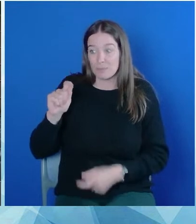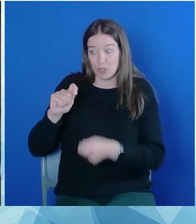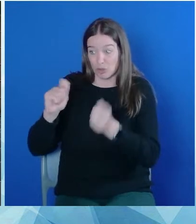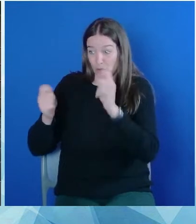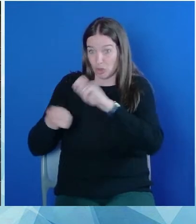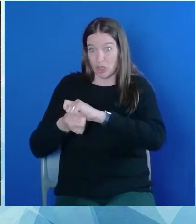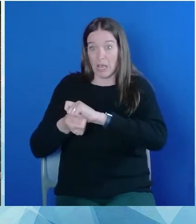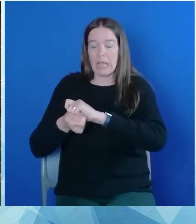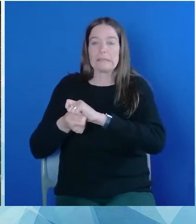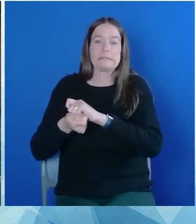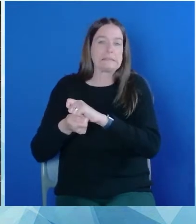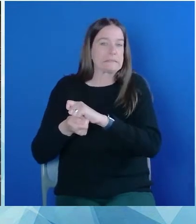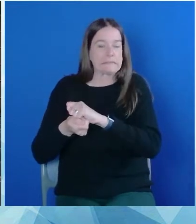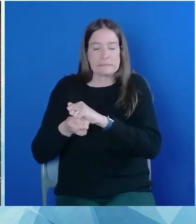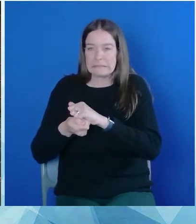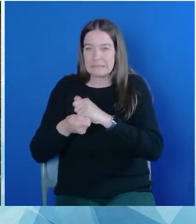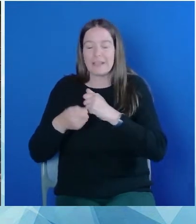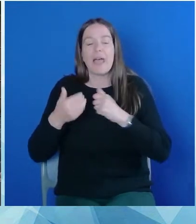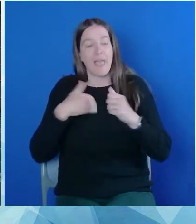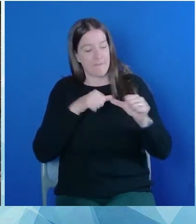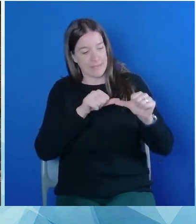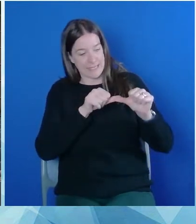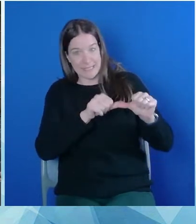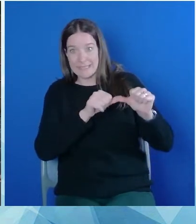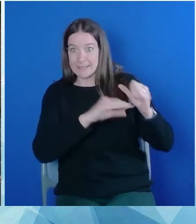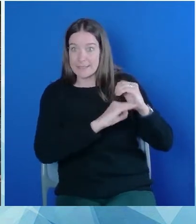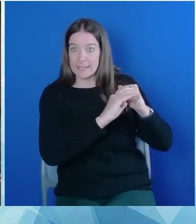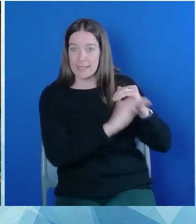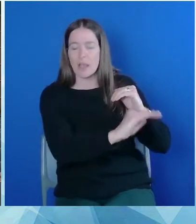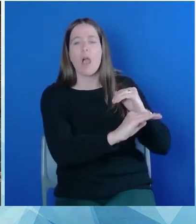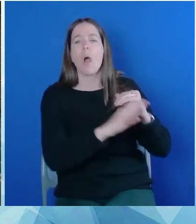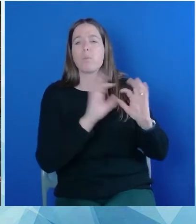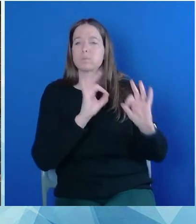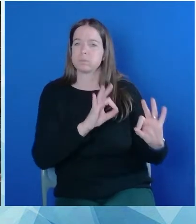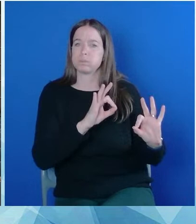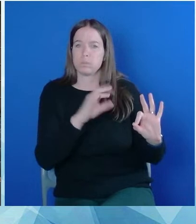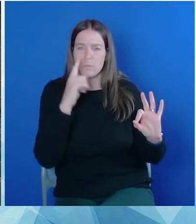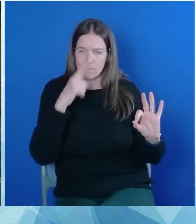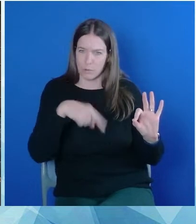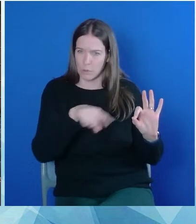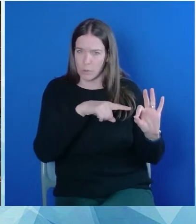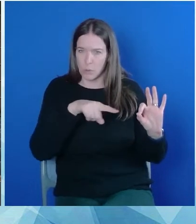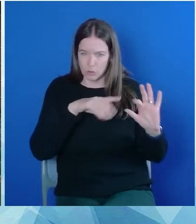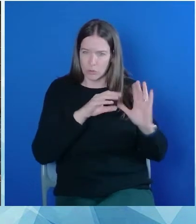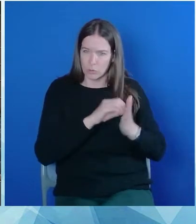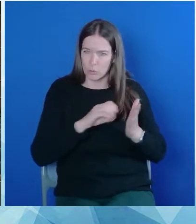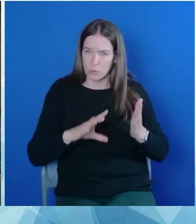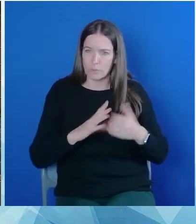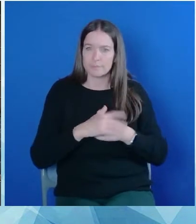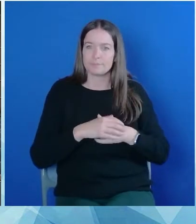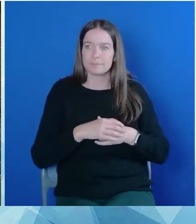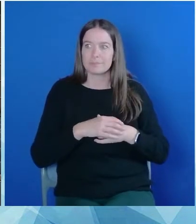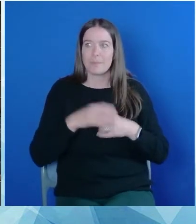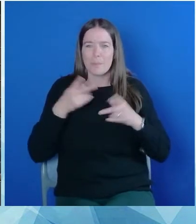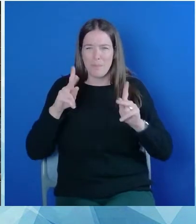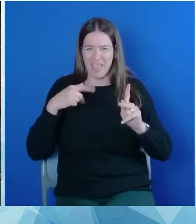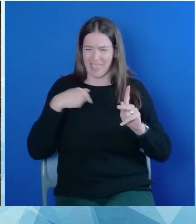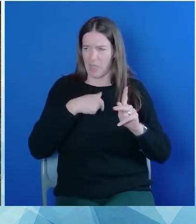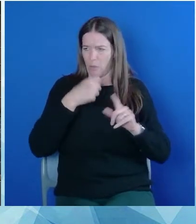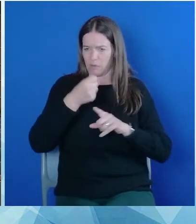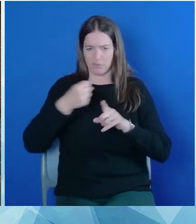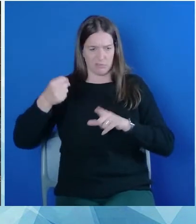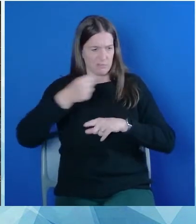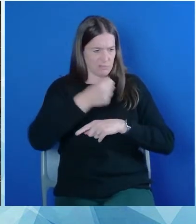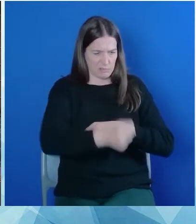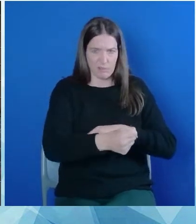having continuity is. By allowing us to be placed under the separate regions brings up many questions, such